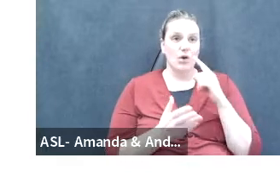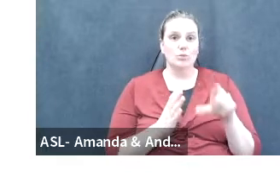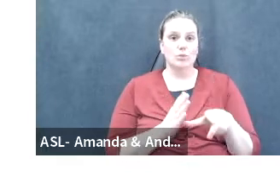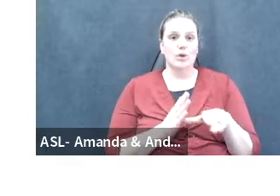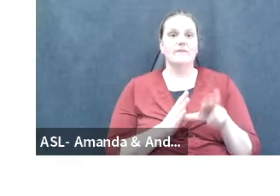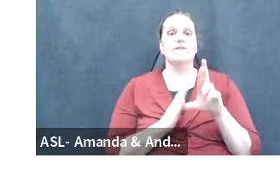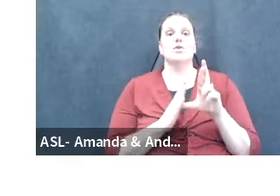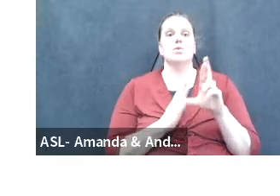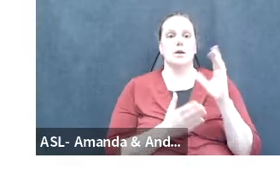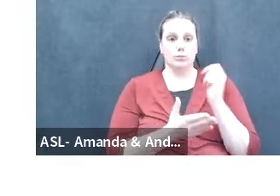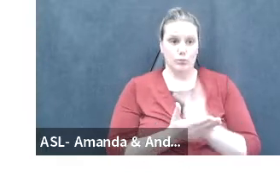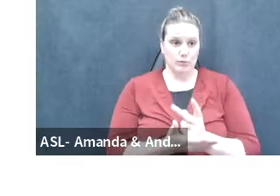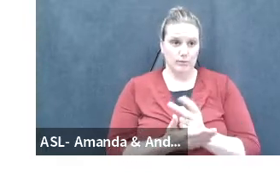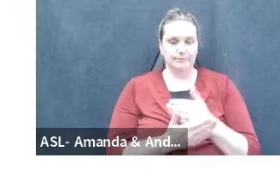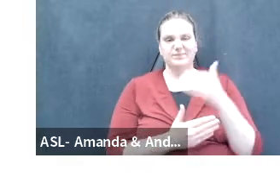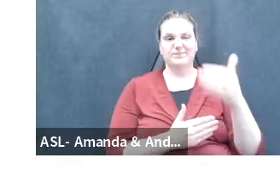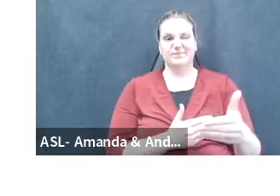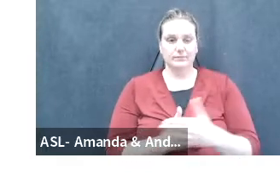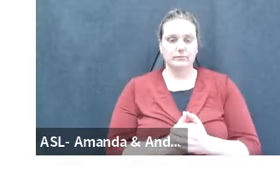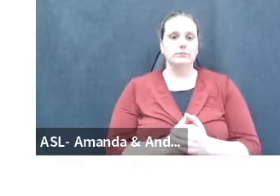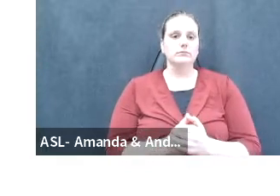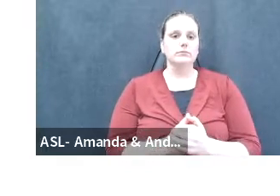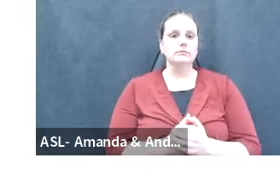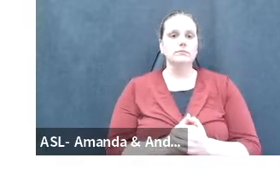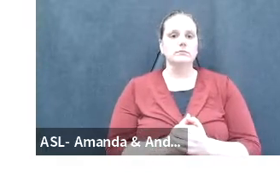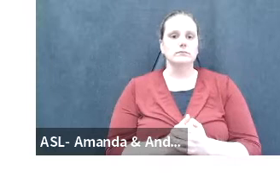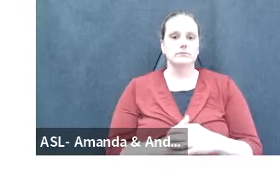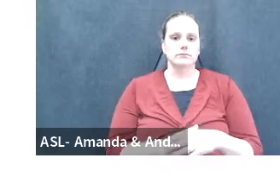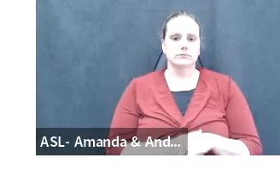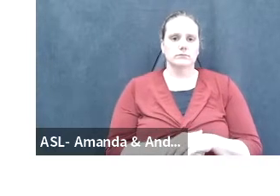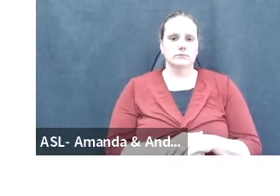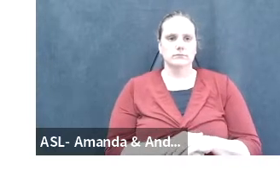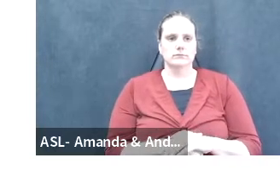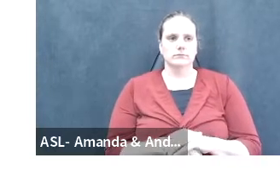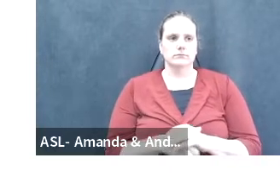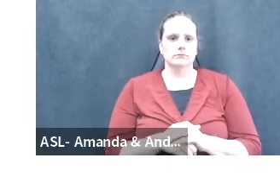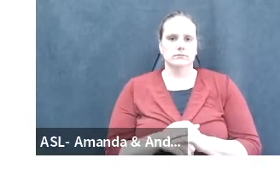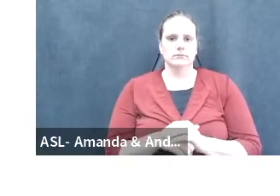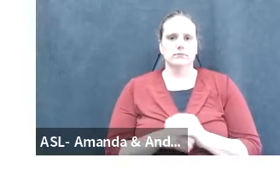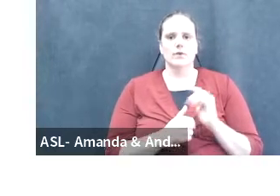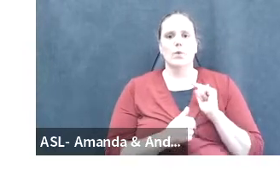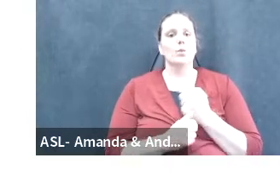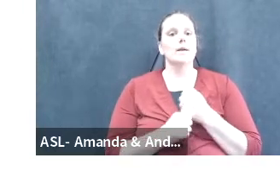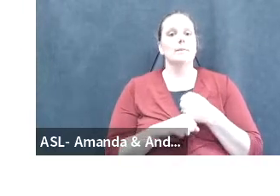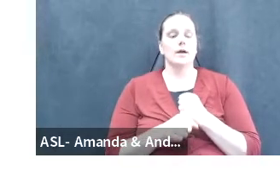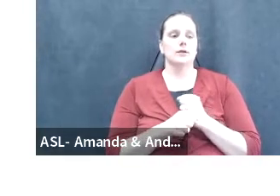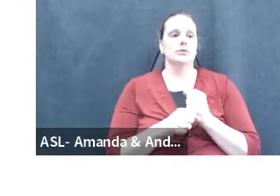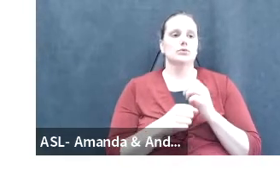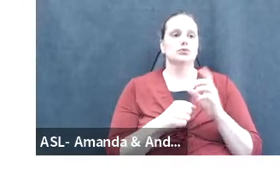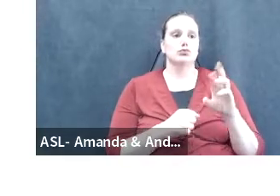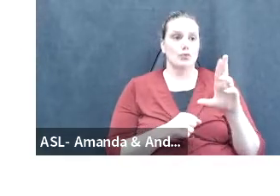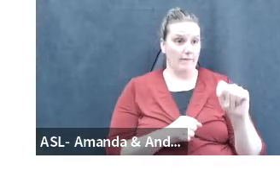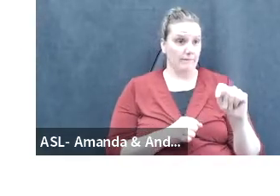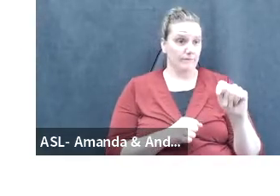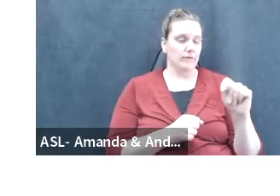and approval. Slide 5, please. So we created the draft technical and operational